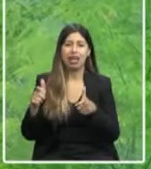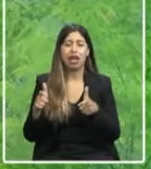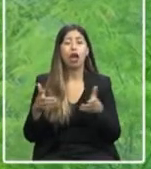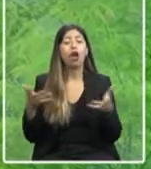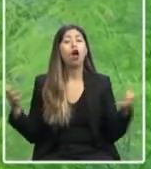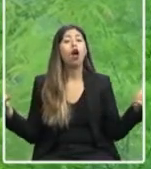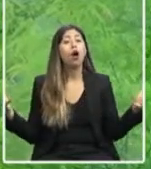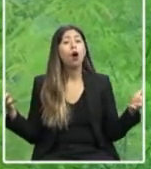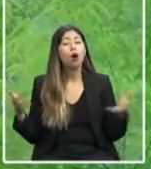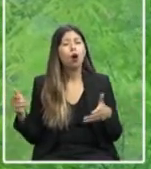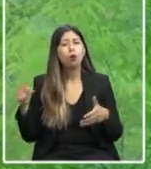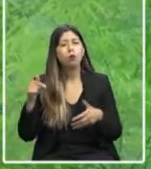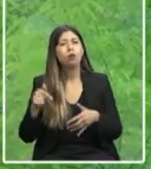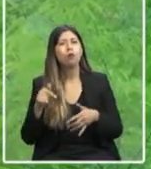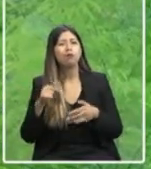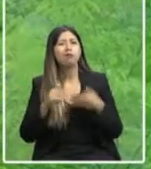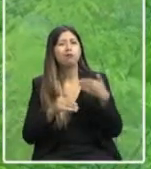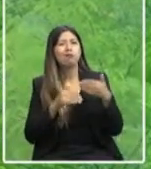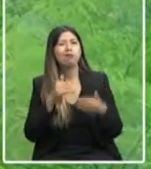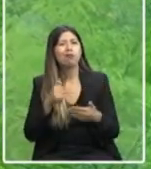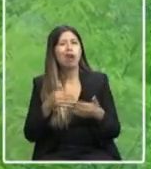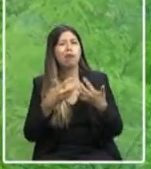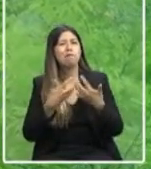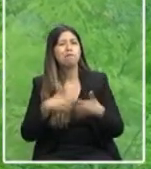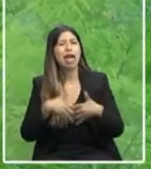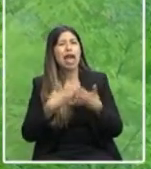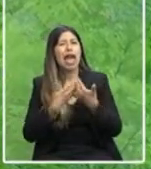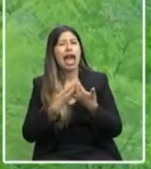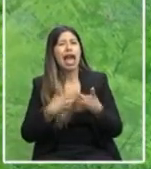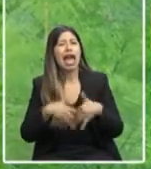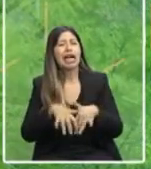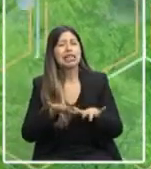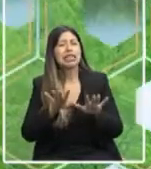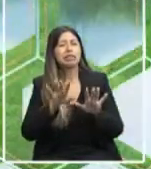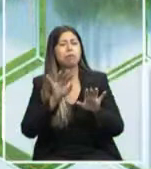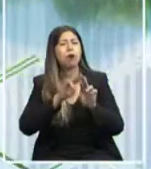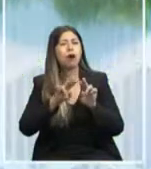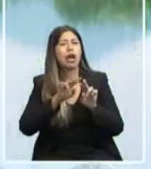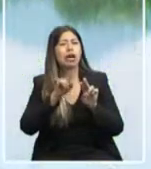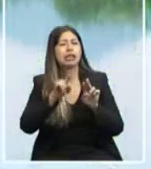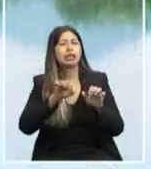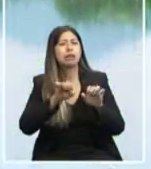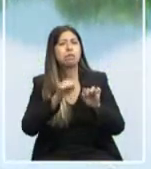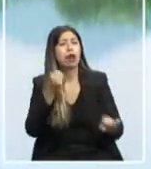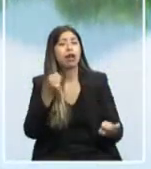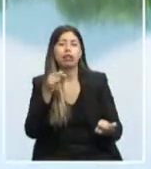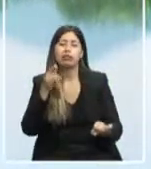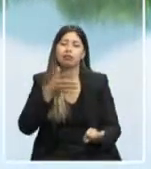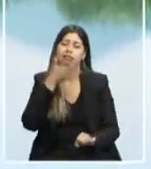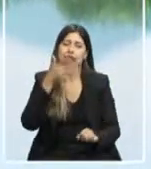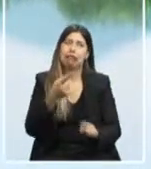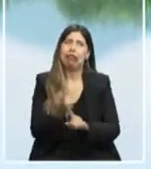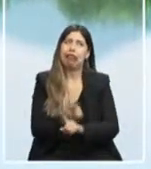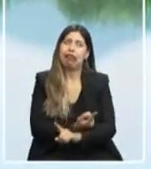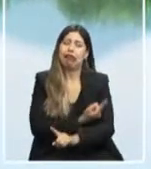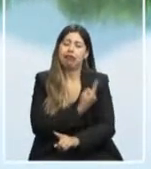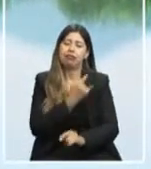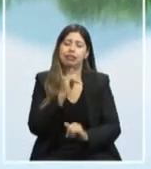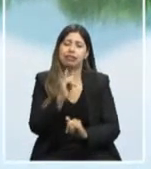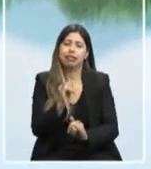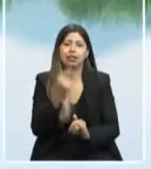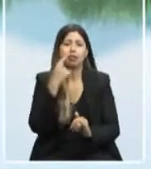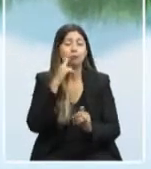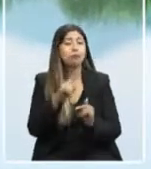hip fracture is actually for a different, longer talk. But we need to remember that the way we act and the